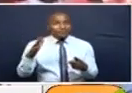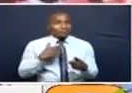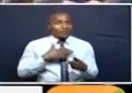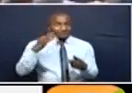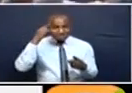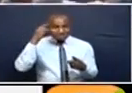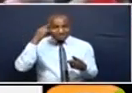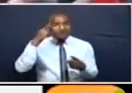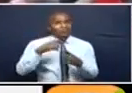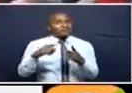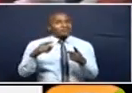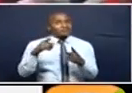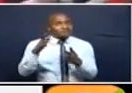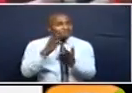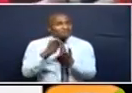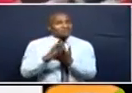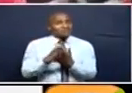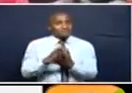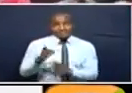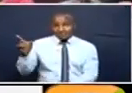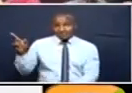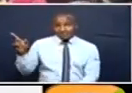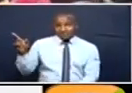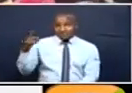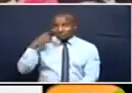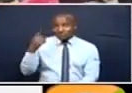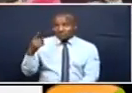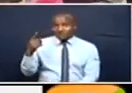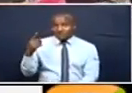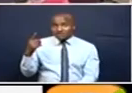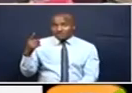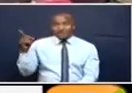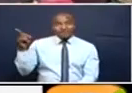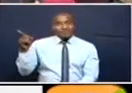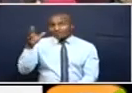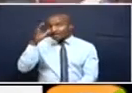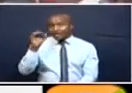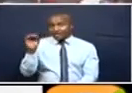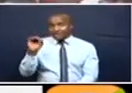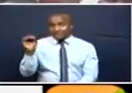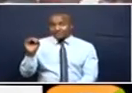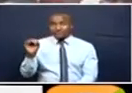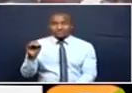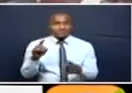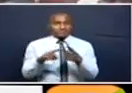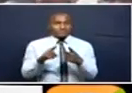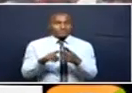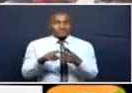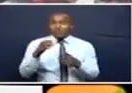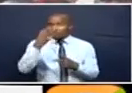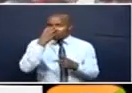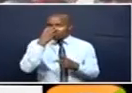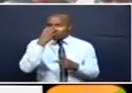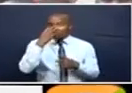Yeah. It doesn't have to be factual. Okay. That's what I think. Mm-hmm. And you can see there that those facts don't lie. Number two, William Ruto is the